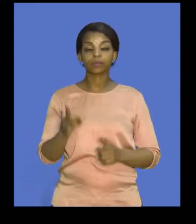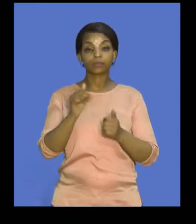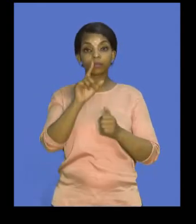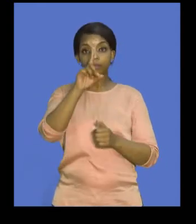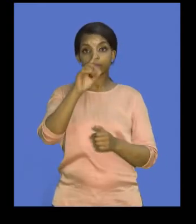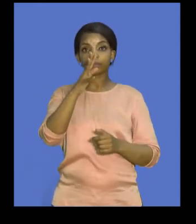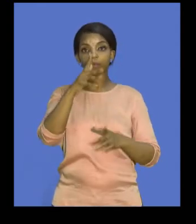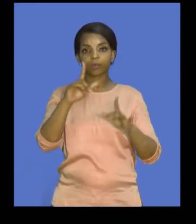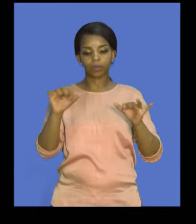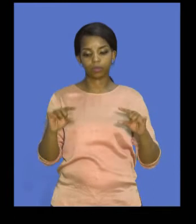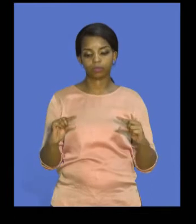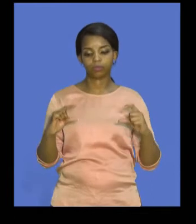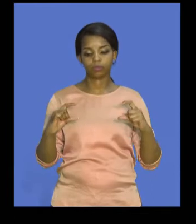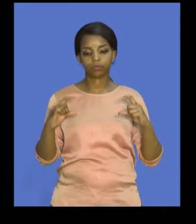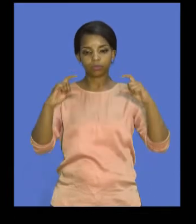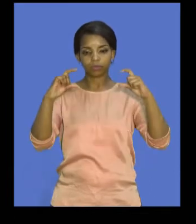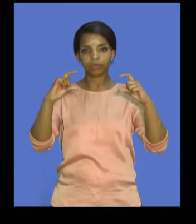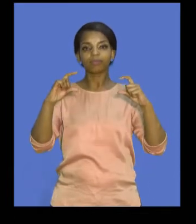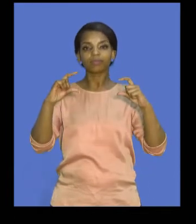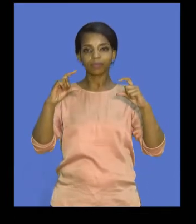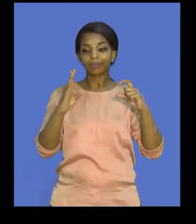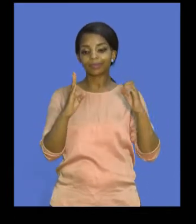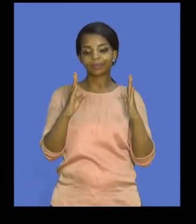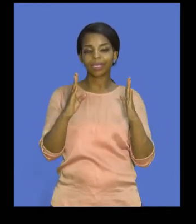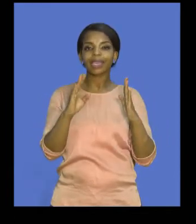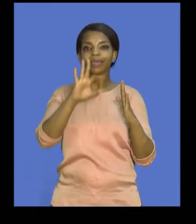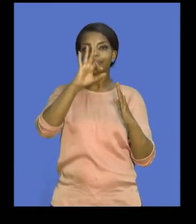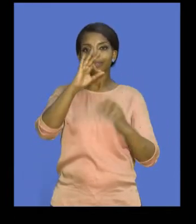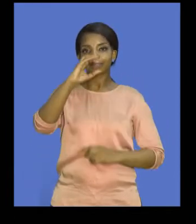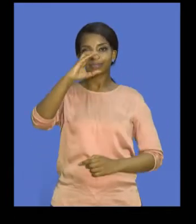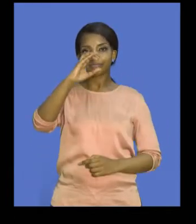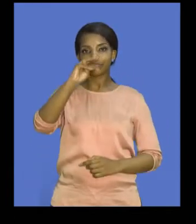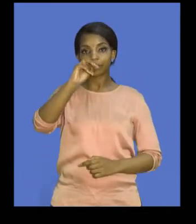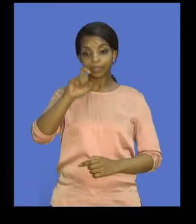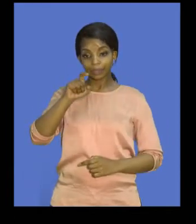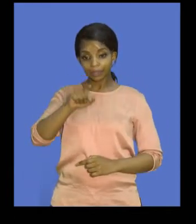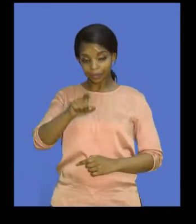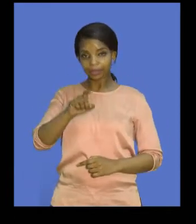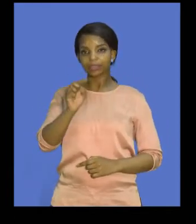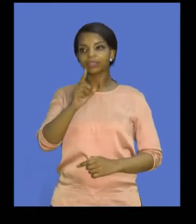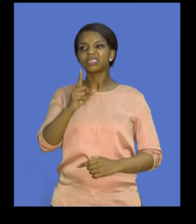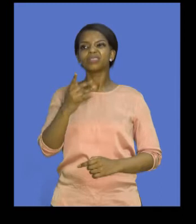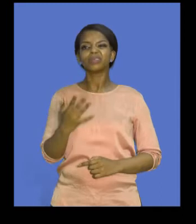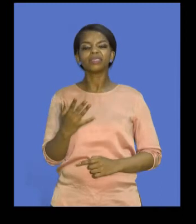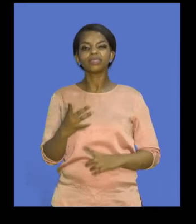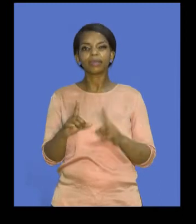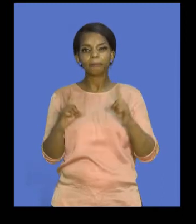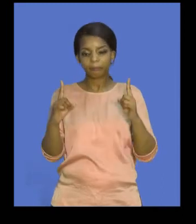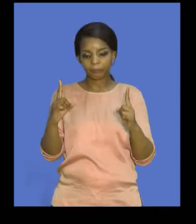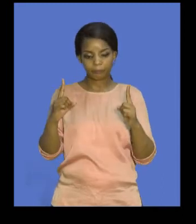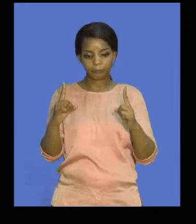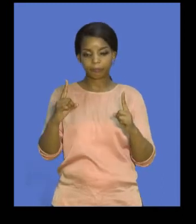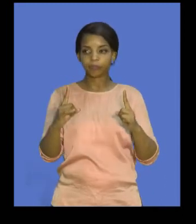distance between Q1 and Q2. The force exerted by Q1 on Q2 is 9,986, which